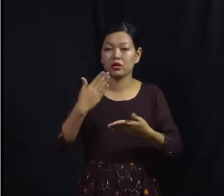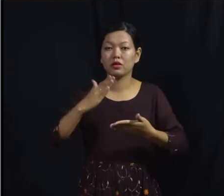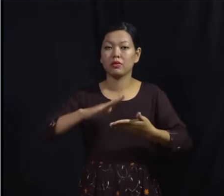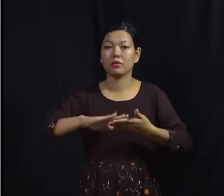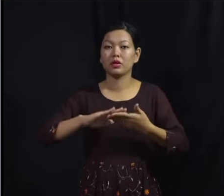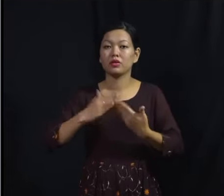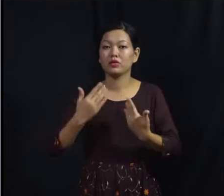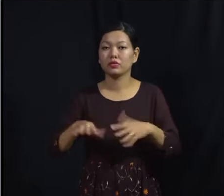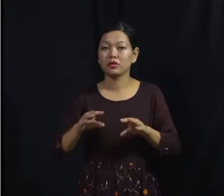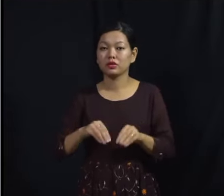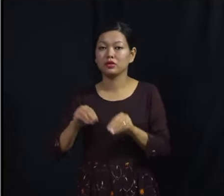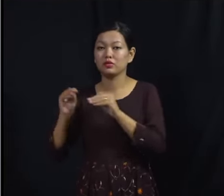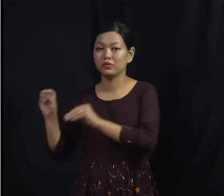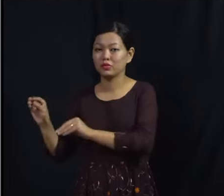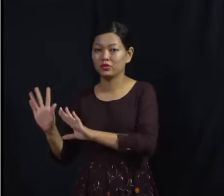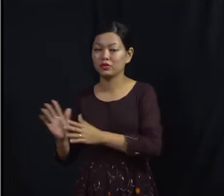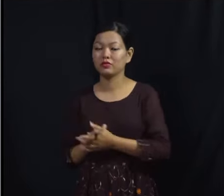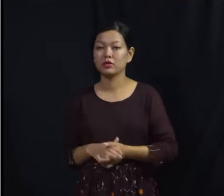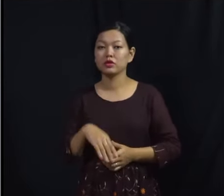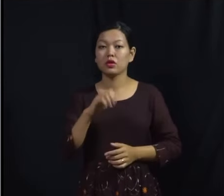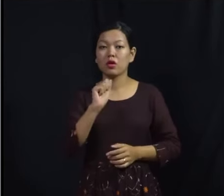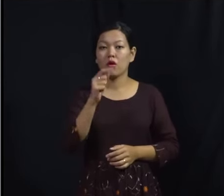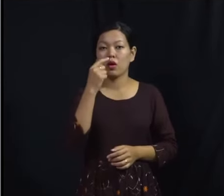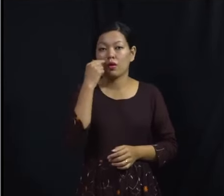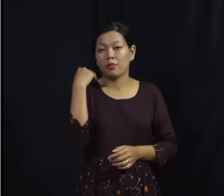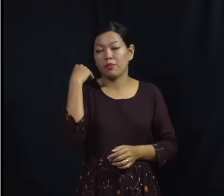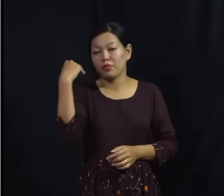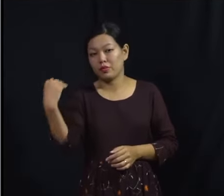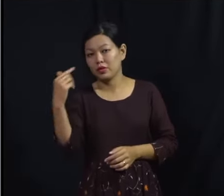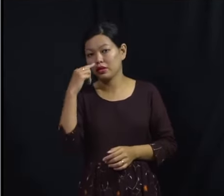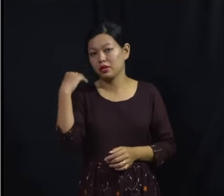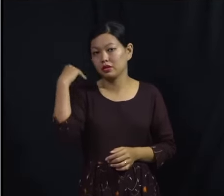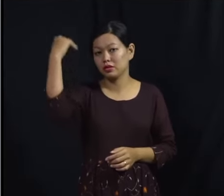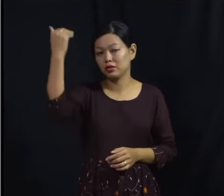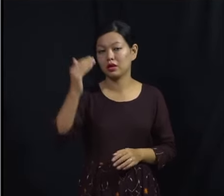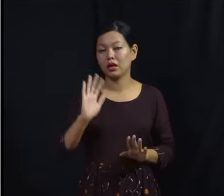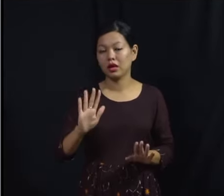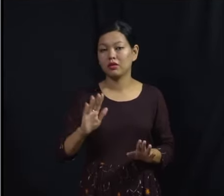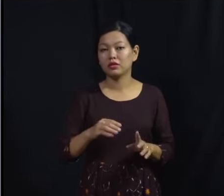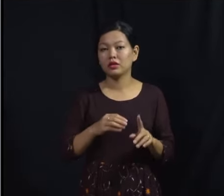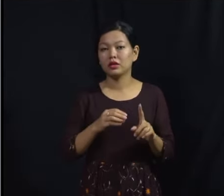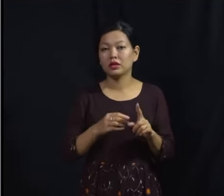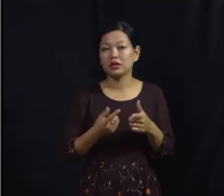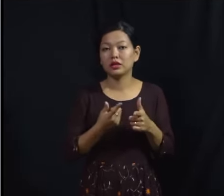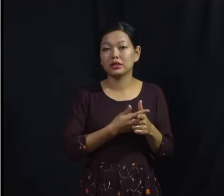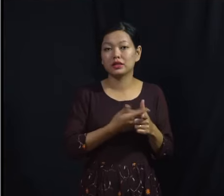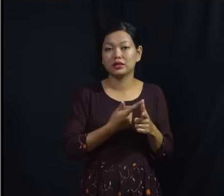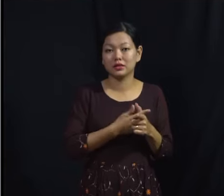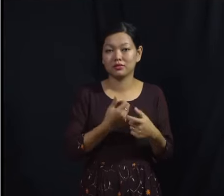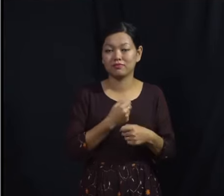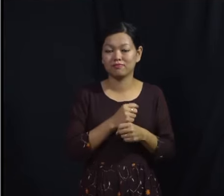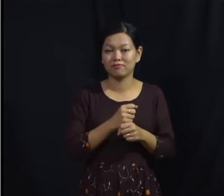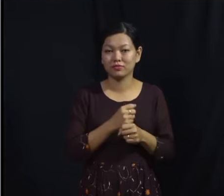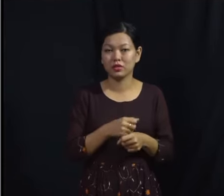is the last thing that she wants to become. So interestingly, there are two voices, that is the